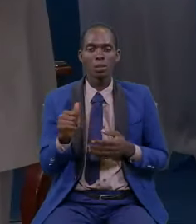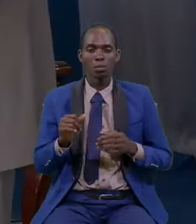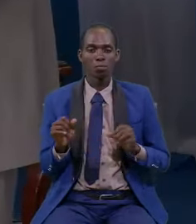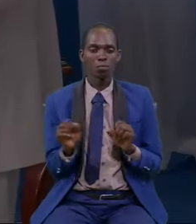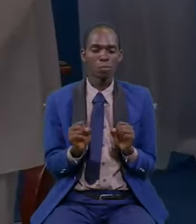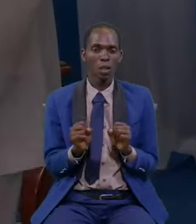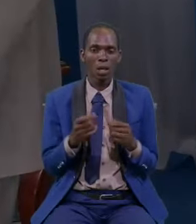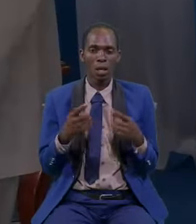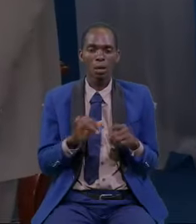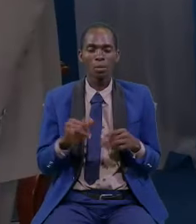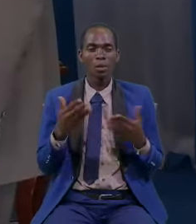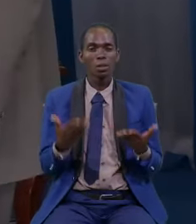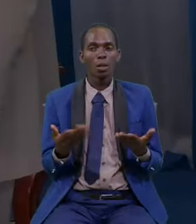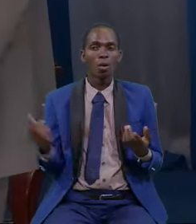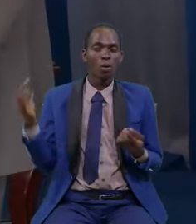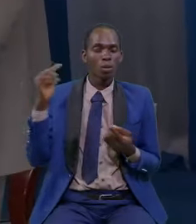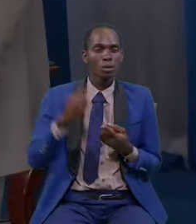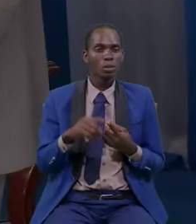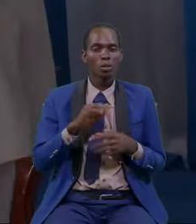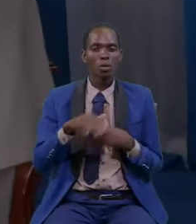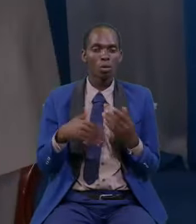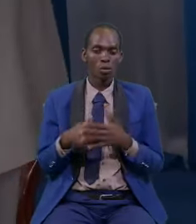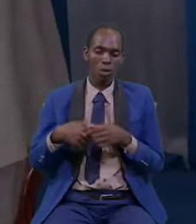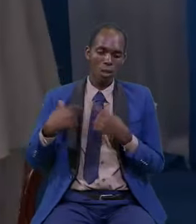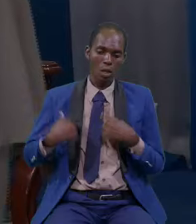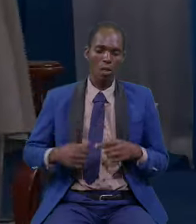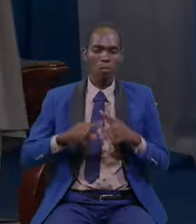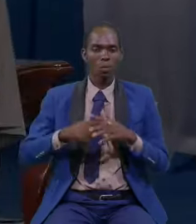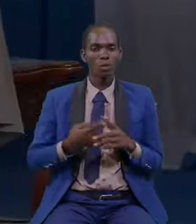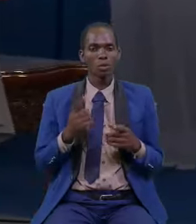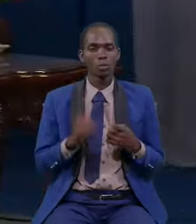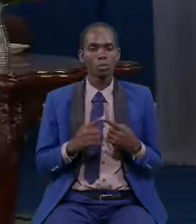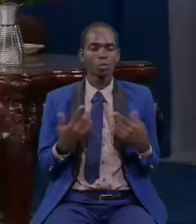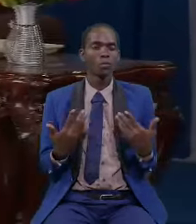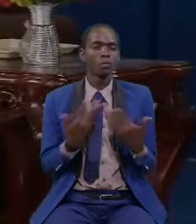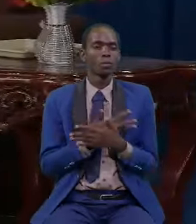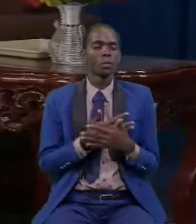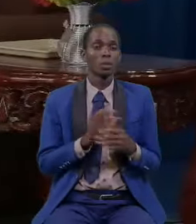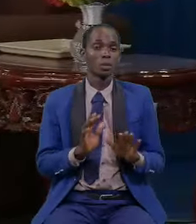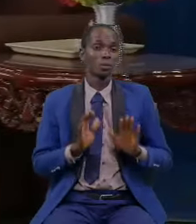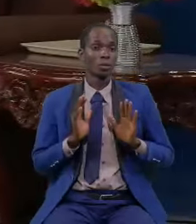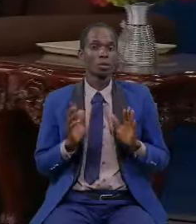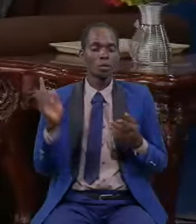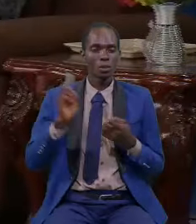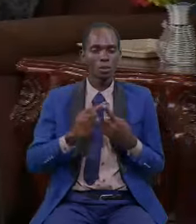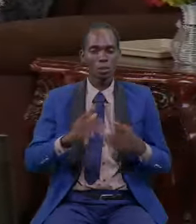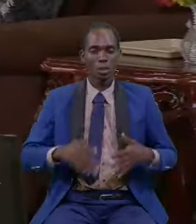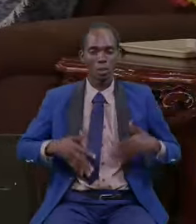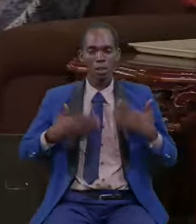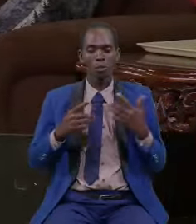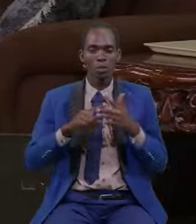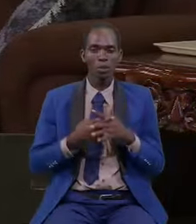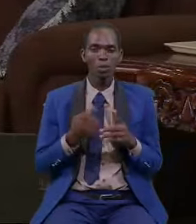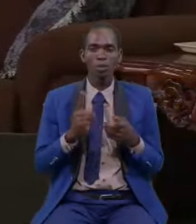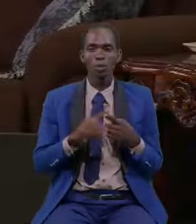their hearts begin to shake. Until their lives begin to shake. And the Lord is